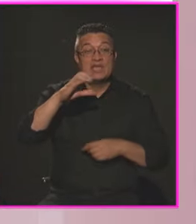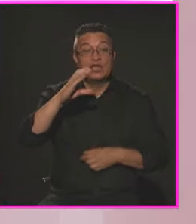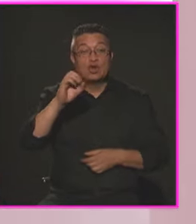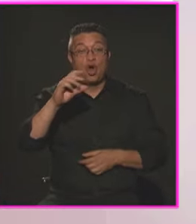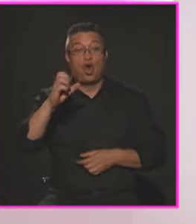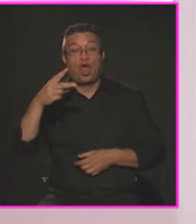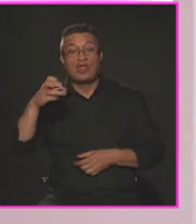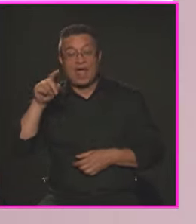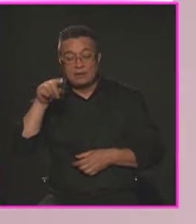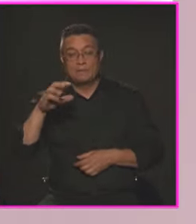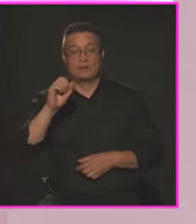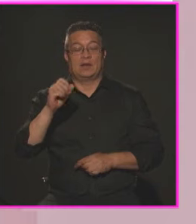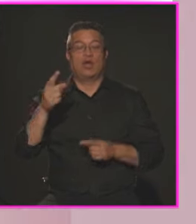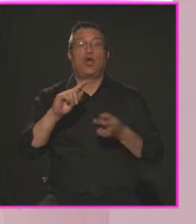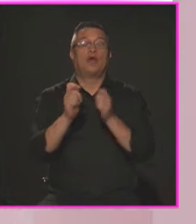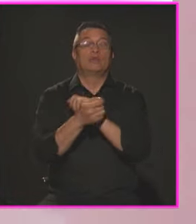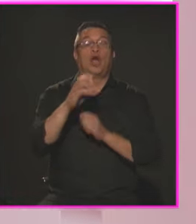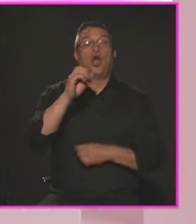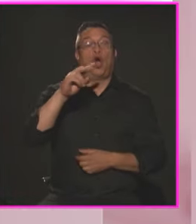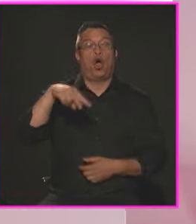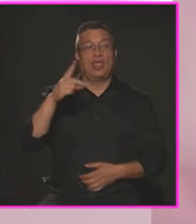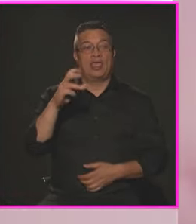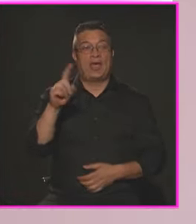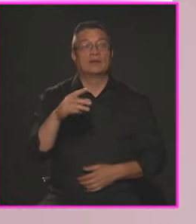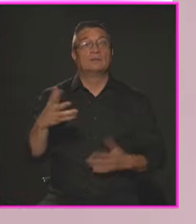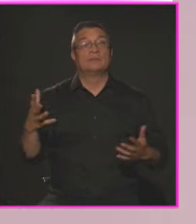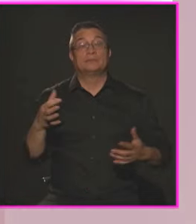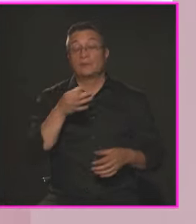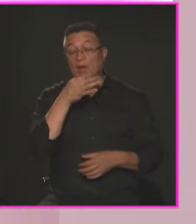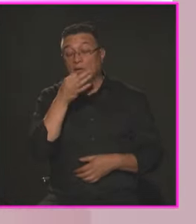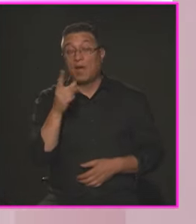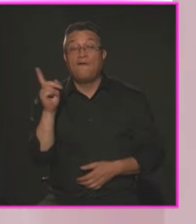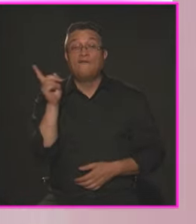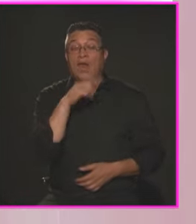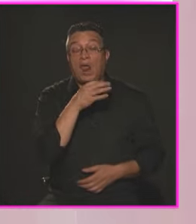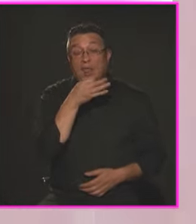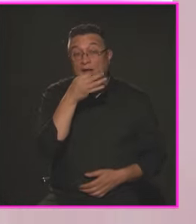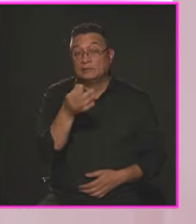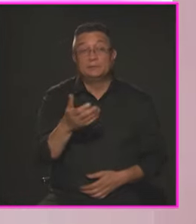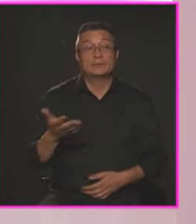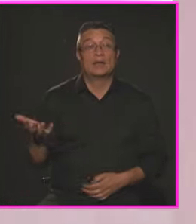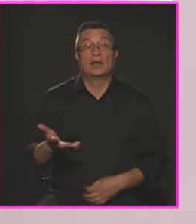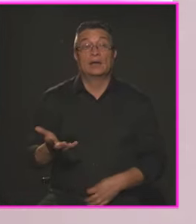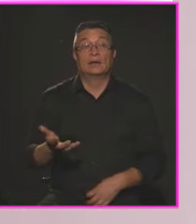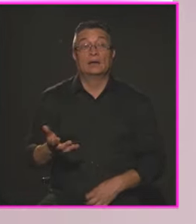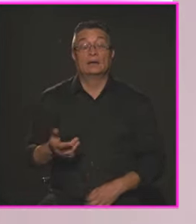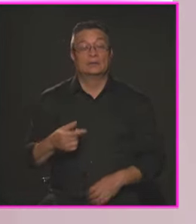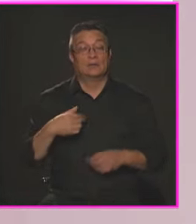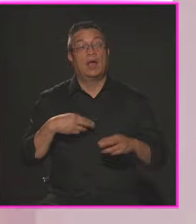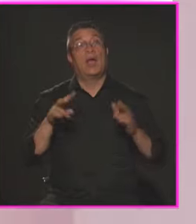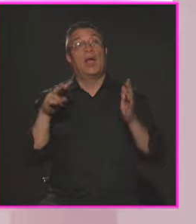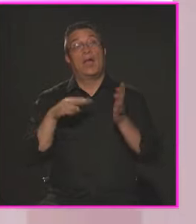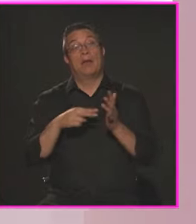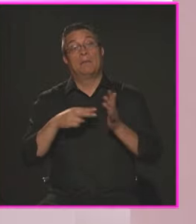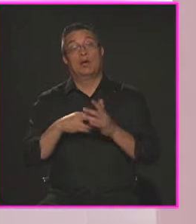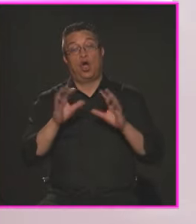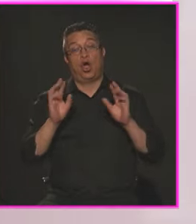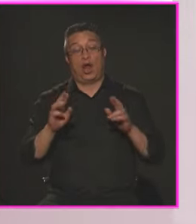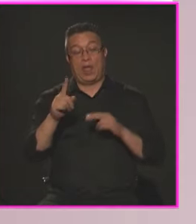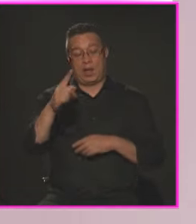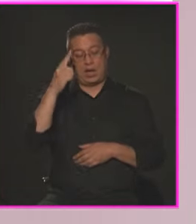in conclusion? I think I have shown to you that, and I hope that you're convinced that you cannot do